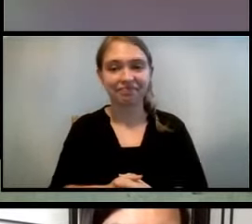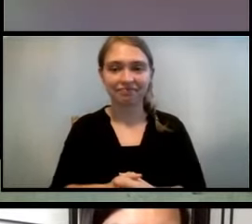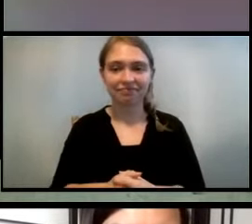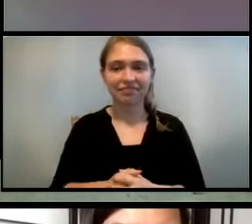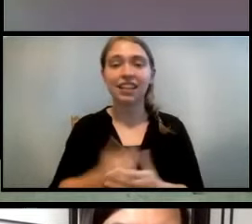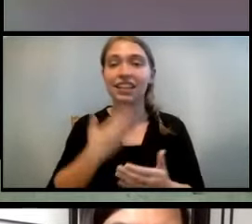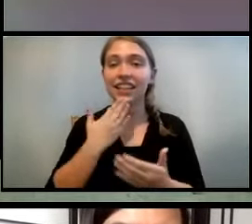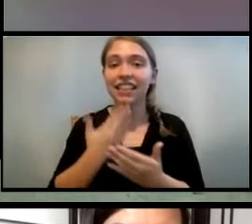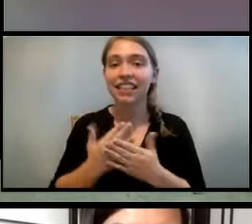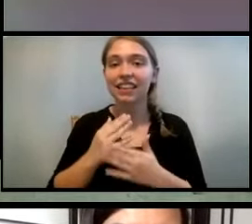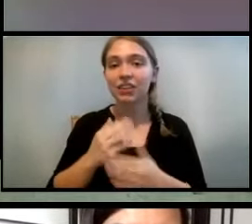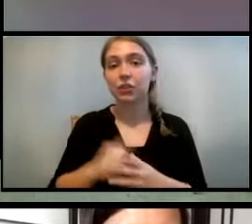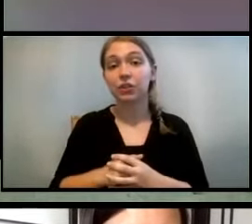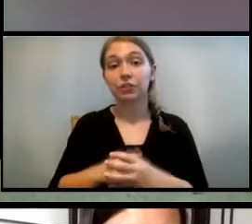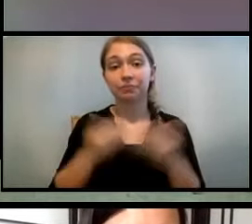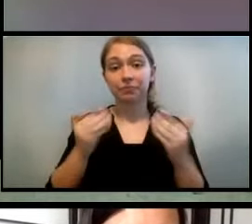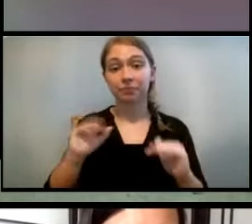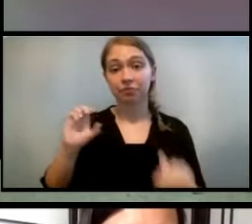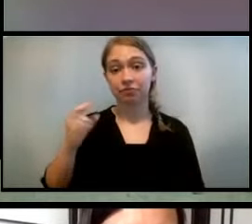Thank you, Wendy. Chinelo.